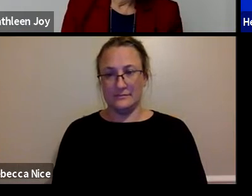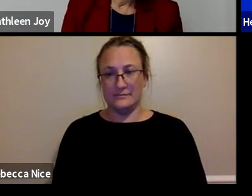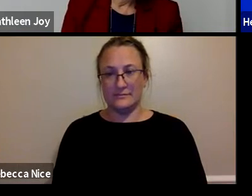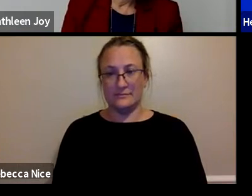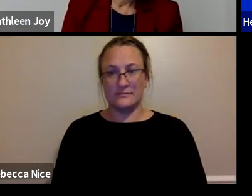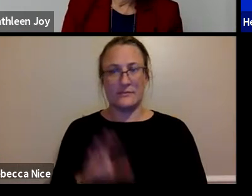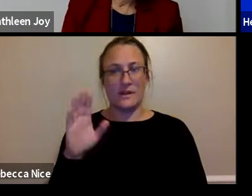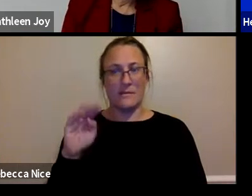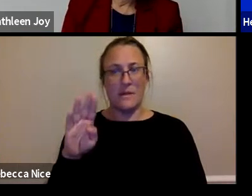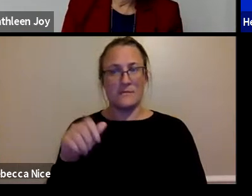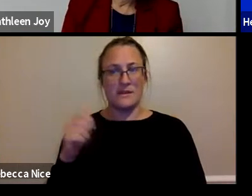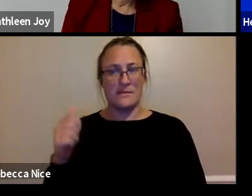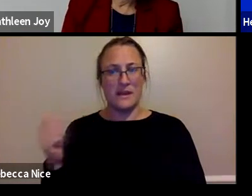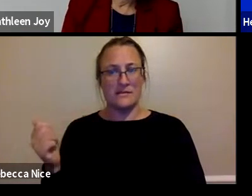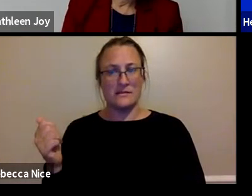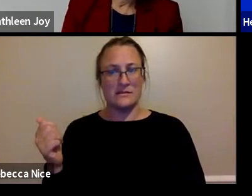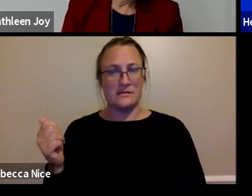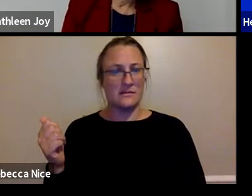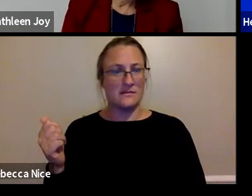Bob, is there anyone else?